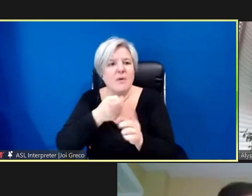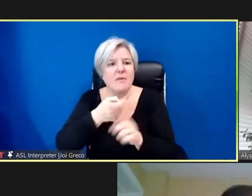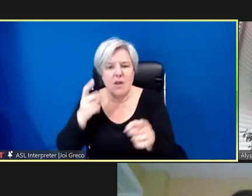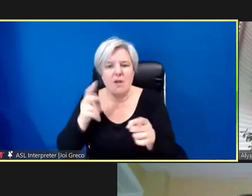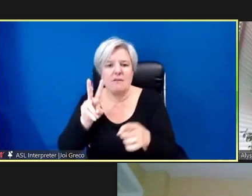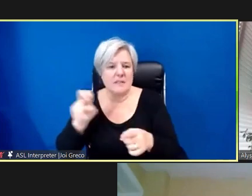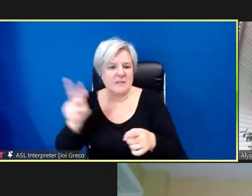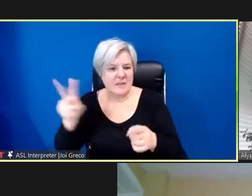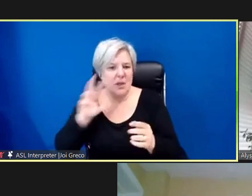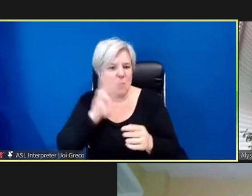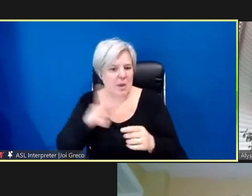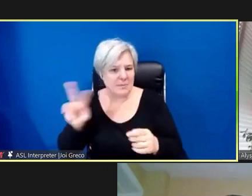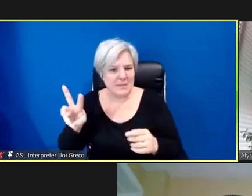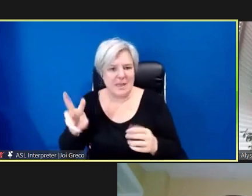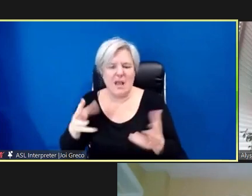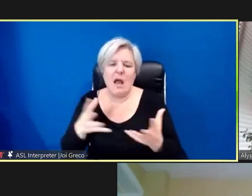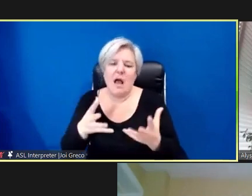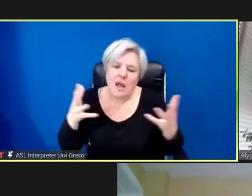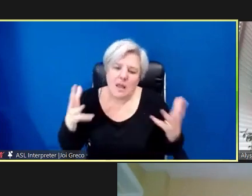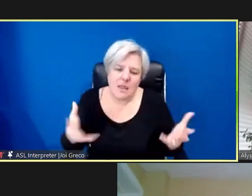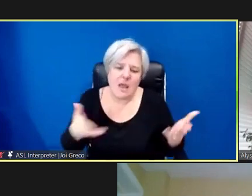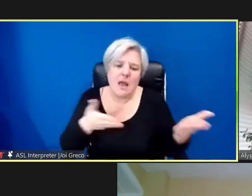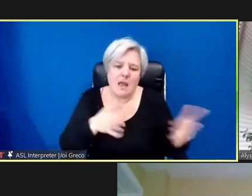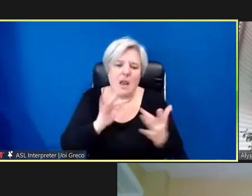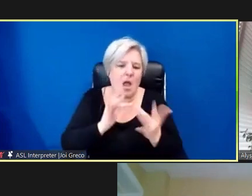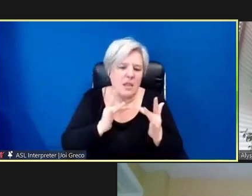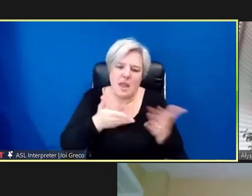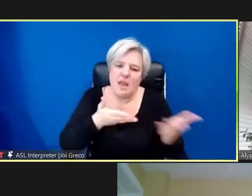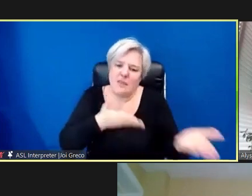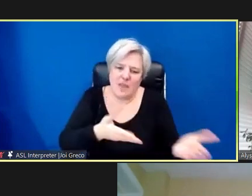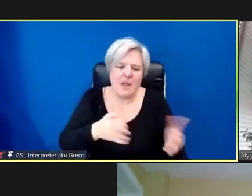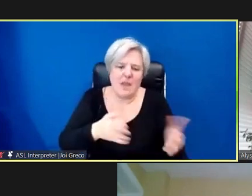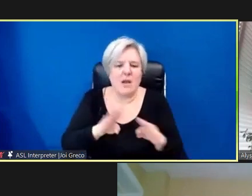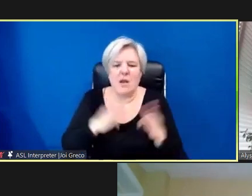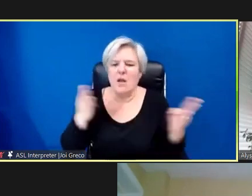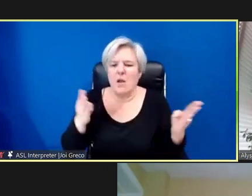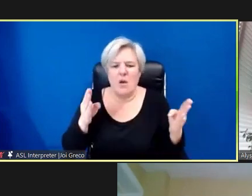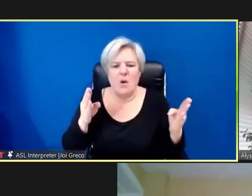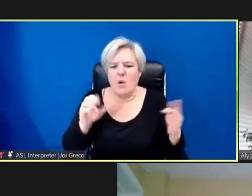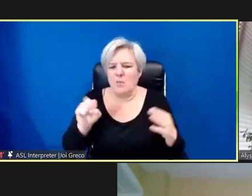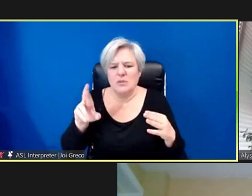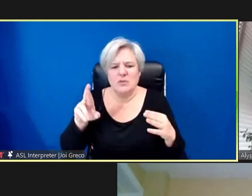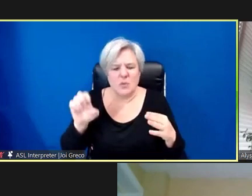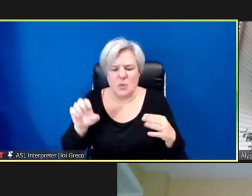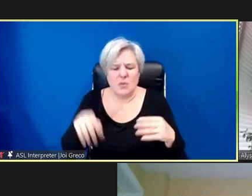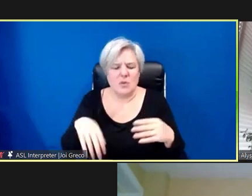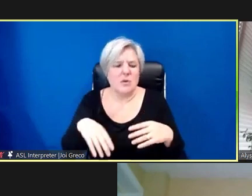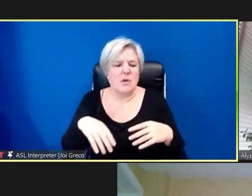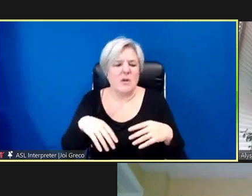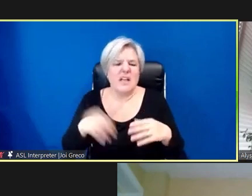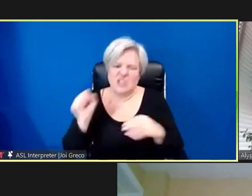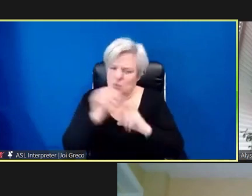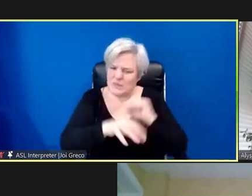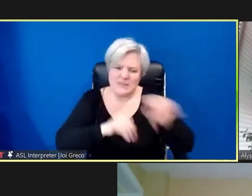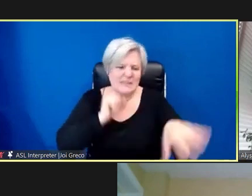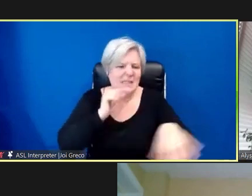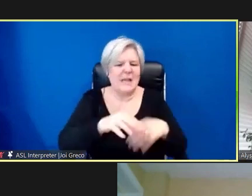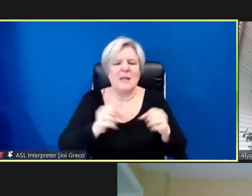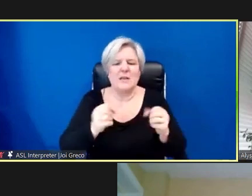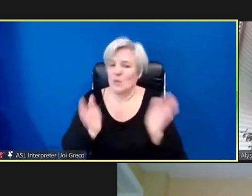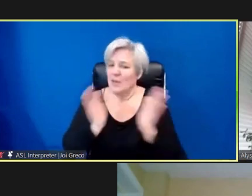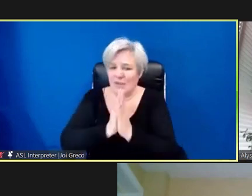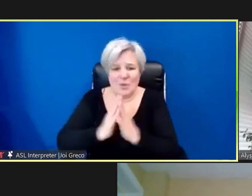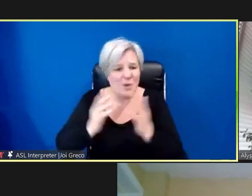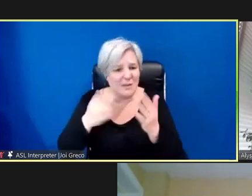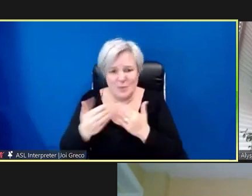site. Even though a lot of it is online and open source, there are a few things that she would send you that you could